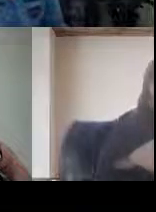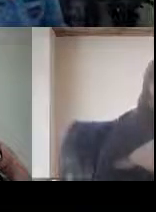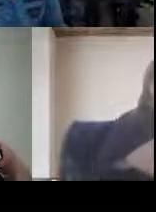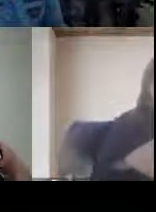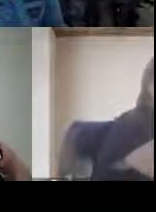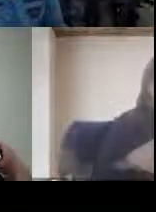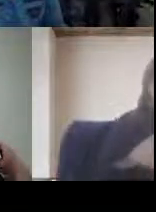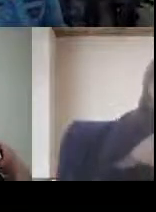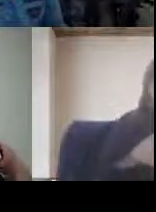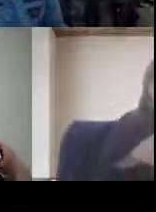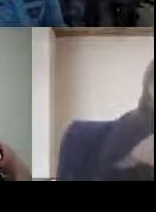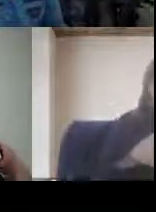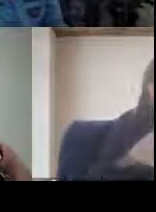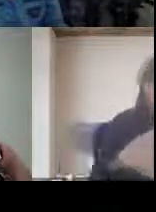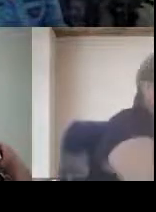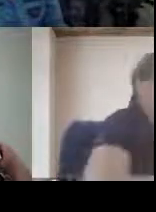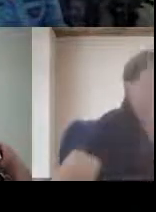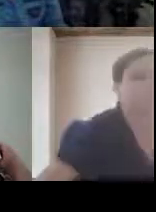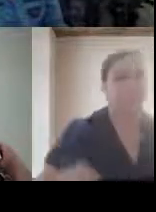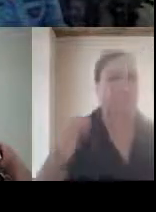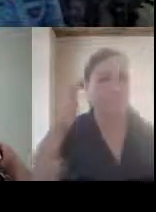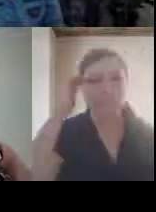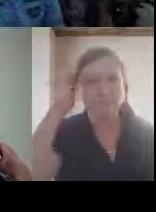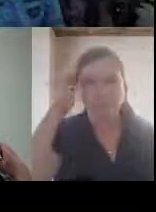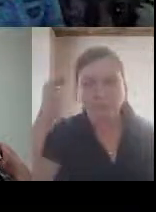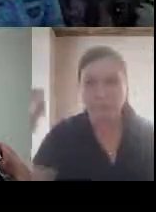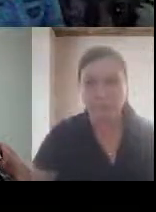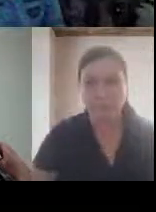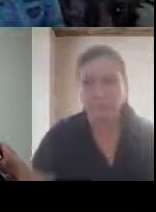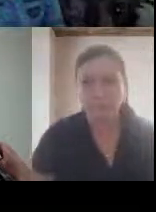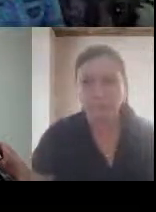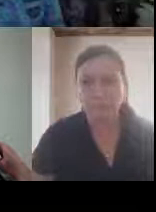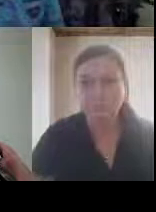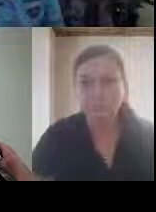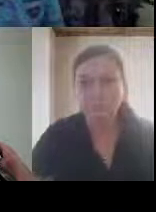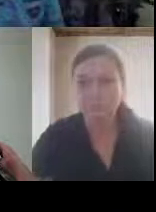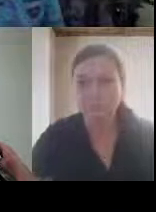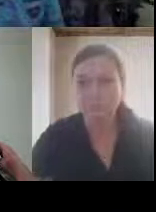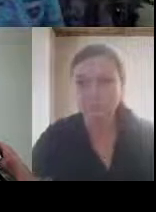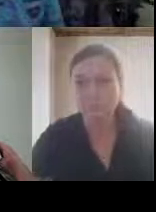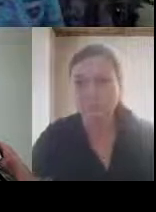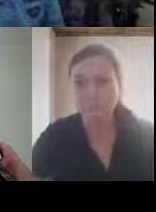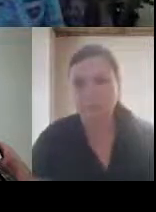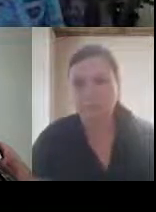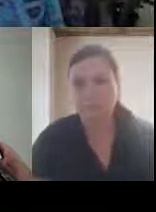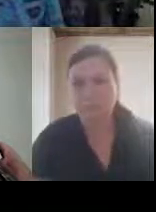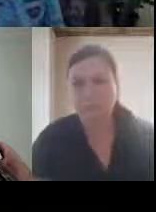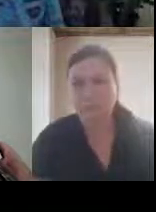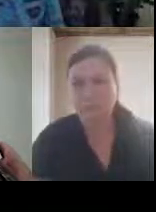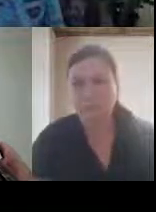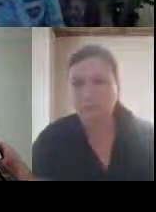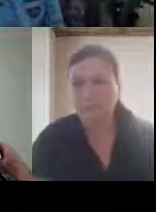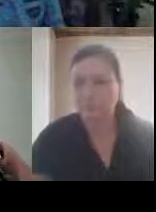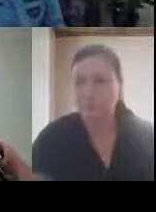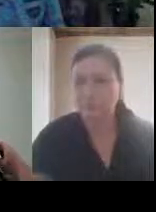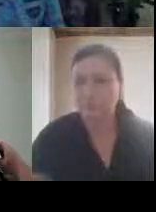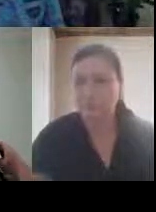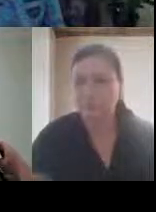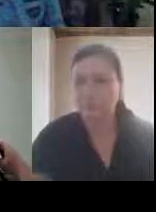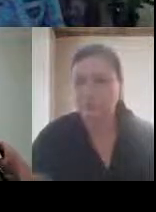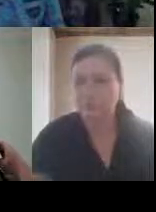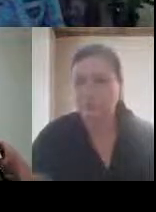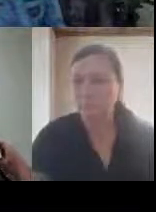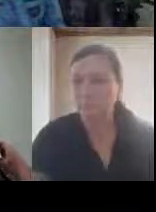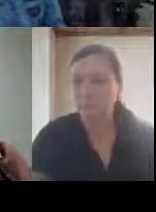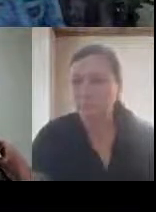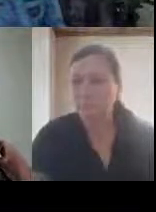two powers are dependent on legislation. We will be glued to our seats this afternoon watching South Australia's upper